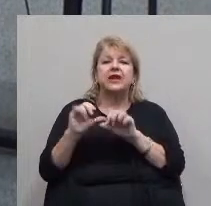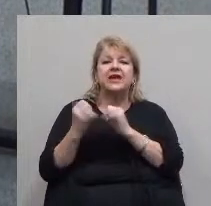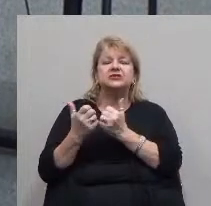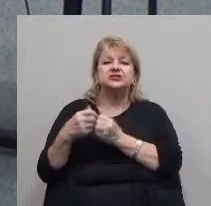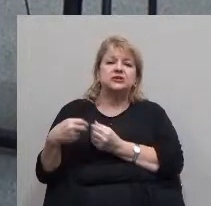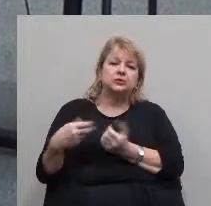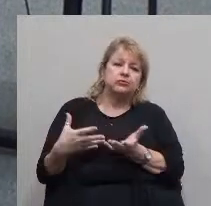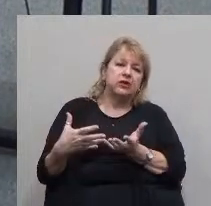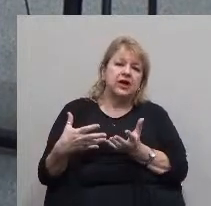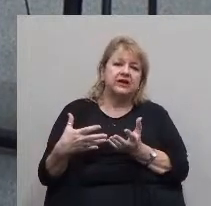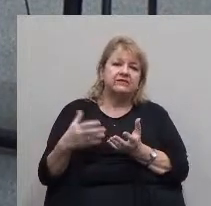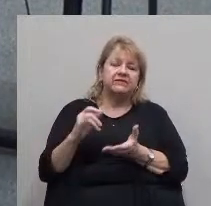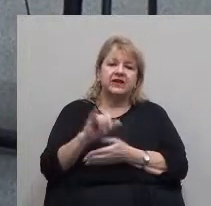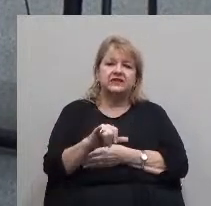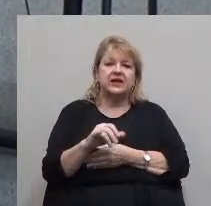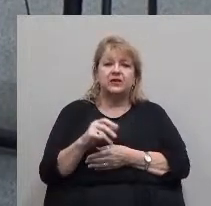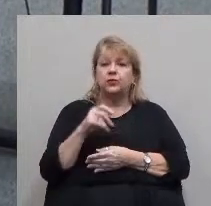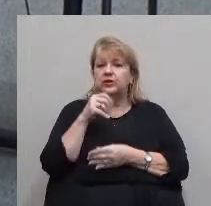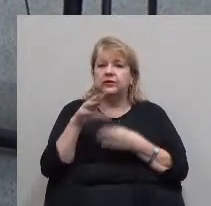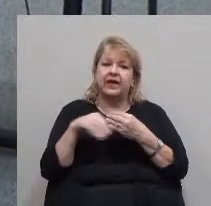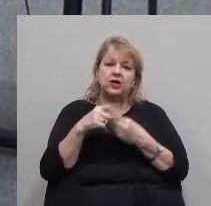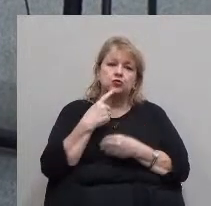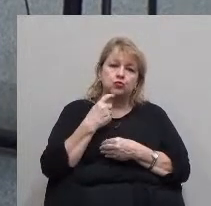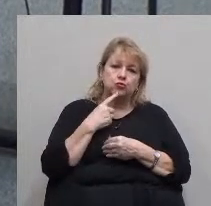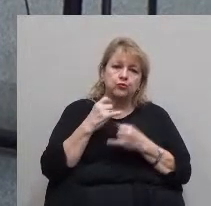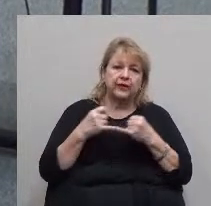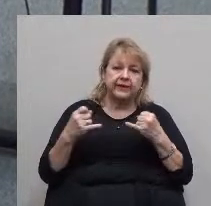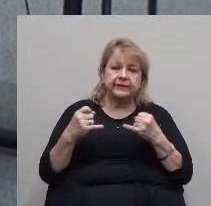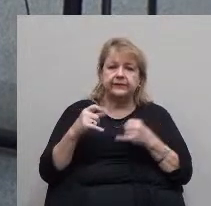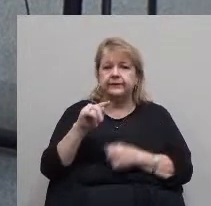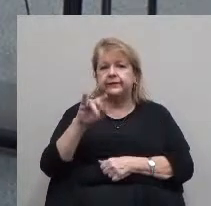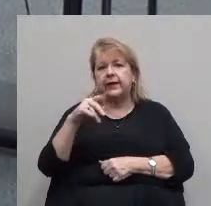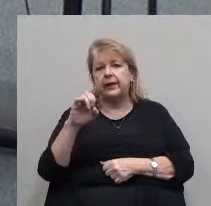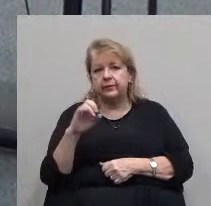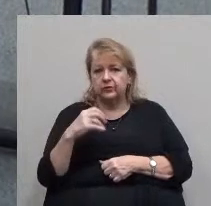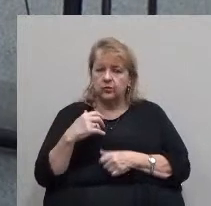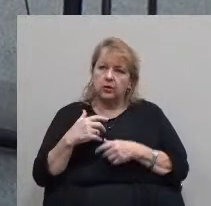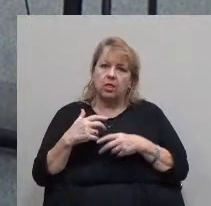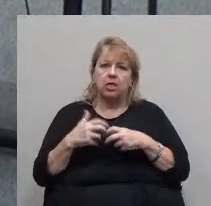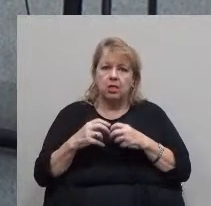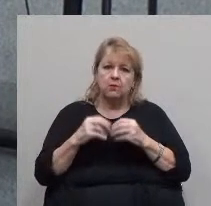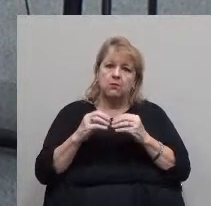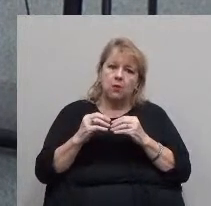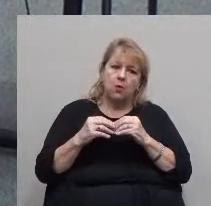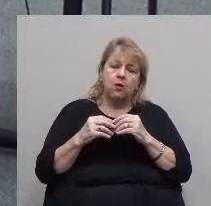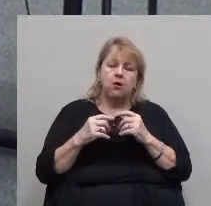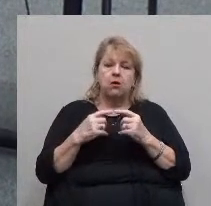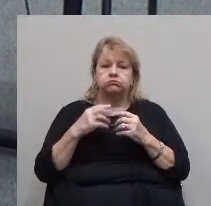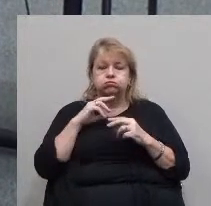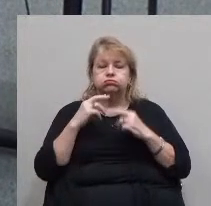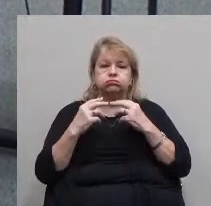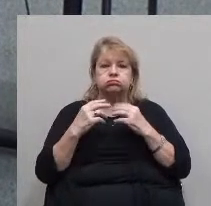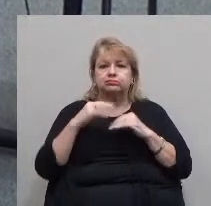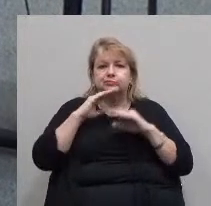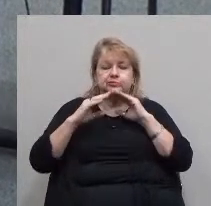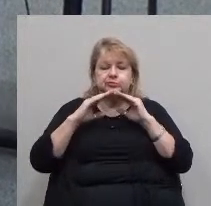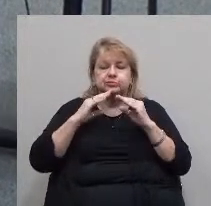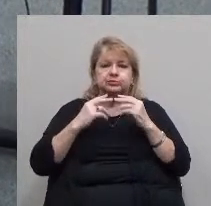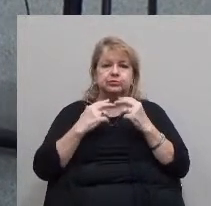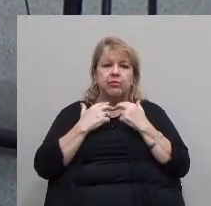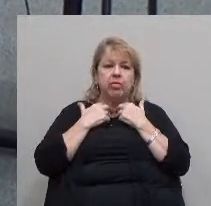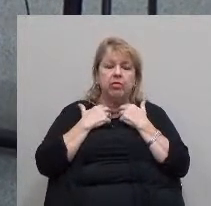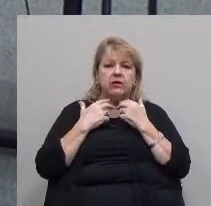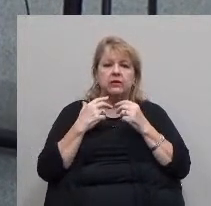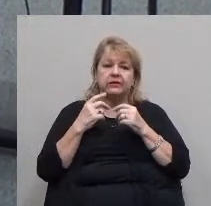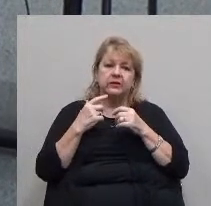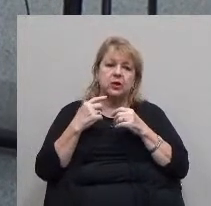additional red tape into the already bogged down certification process that we're working on. We wanted to make sure that the locals are allowed